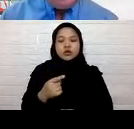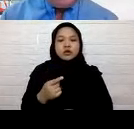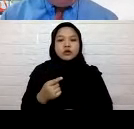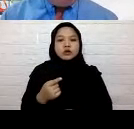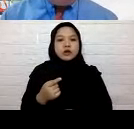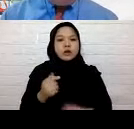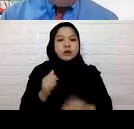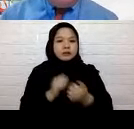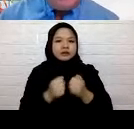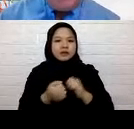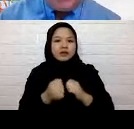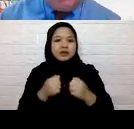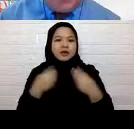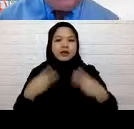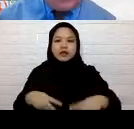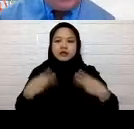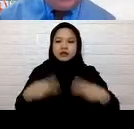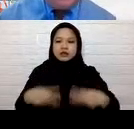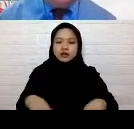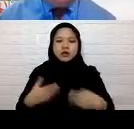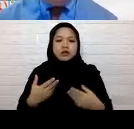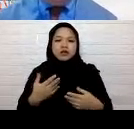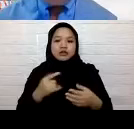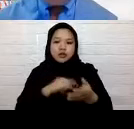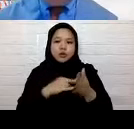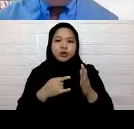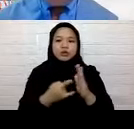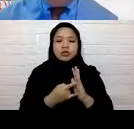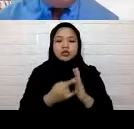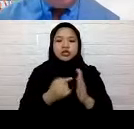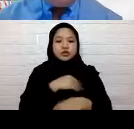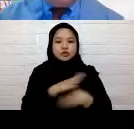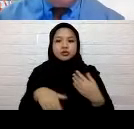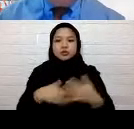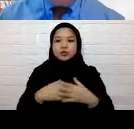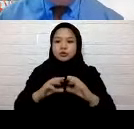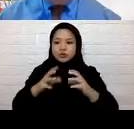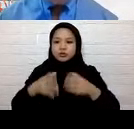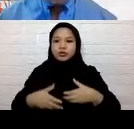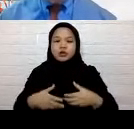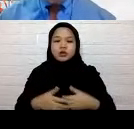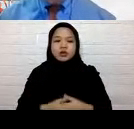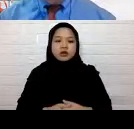world, and I've been very privileged to consult on these issues all over the world,